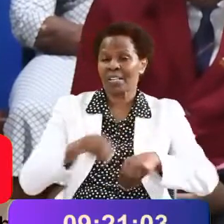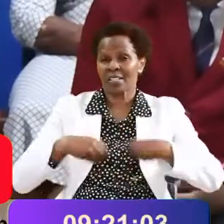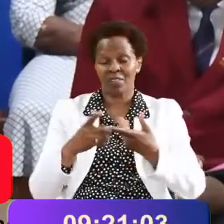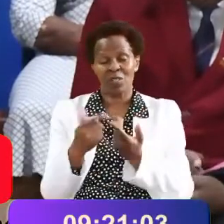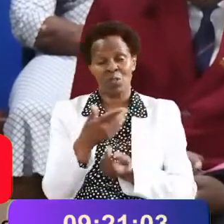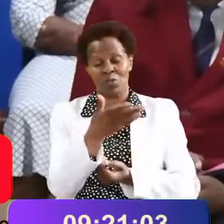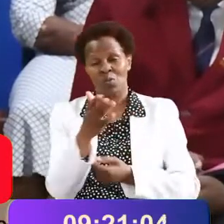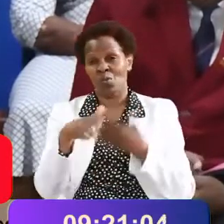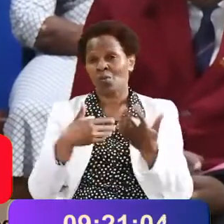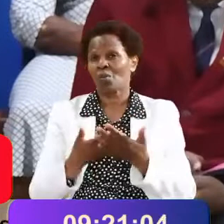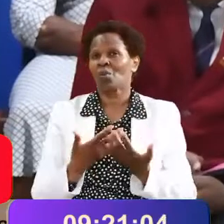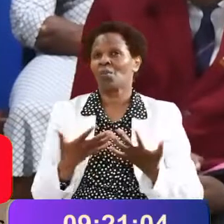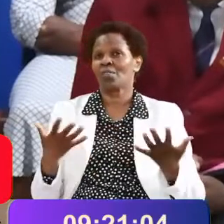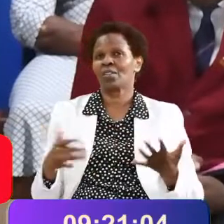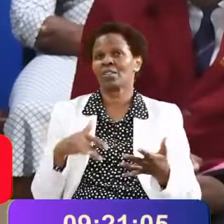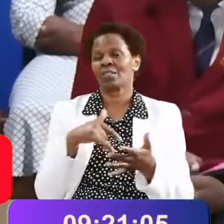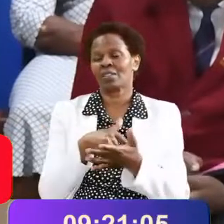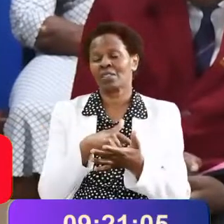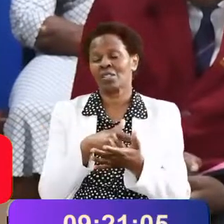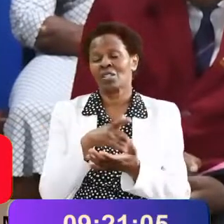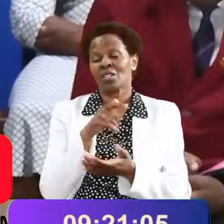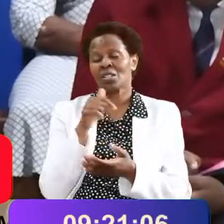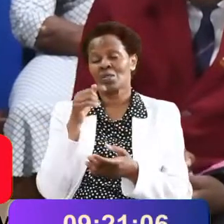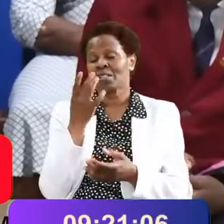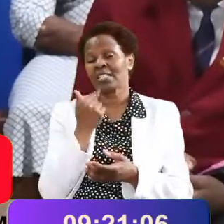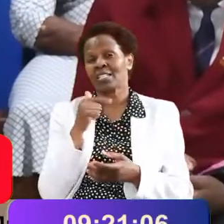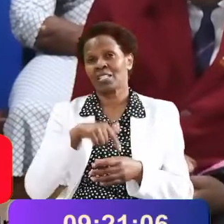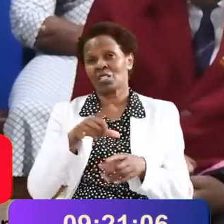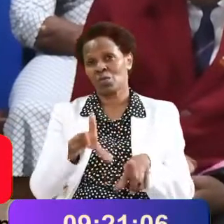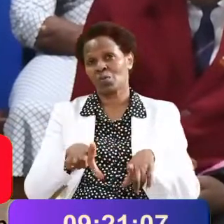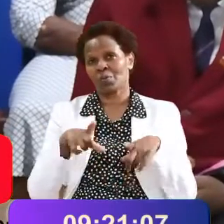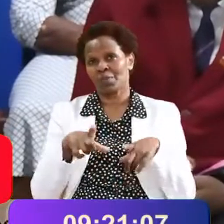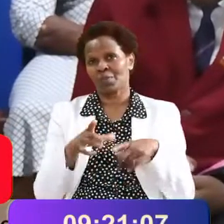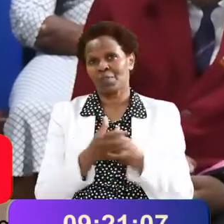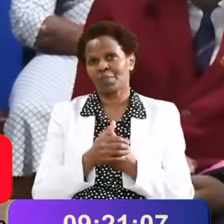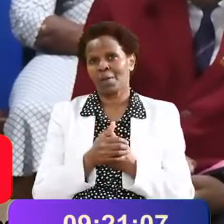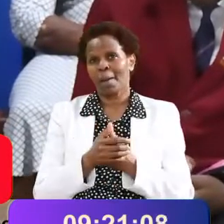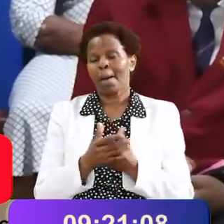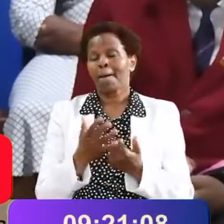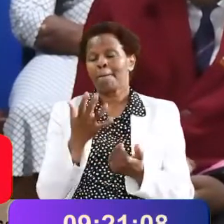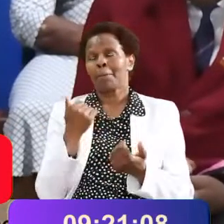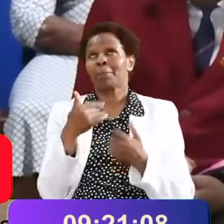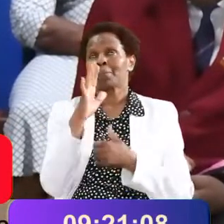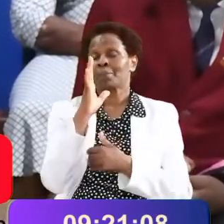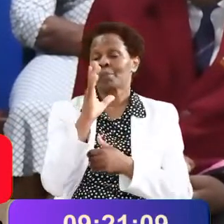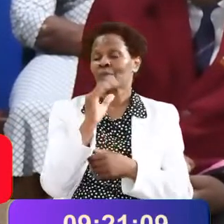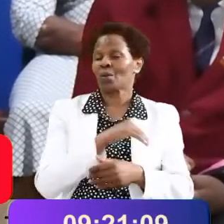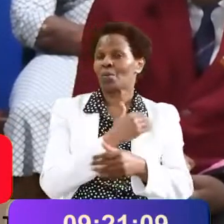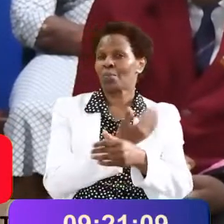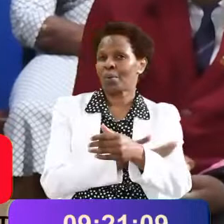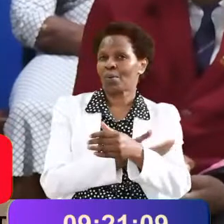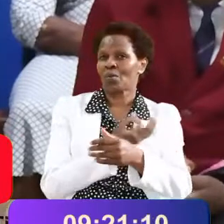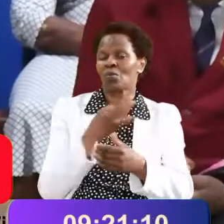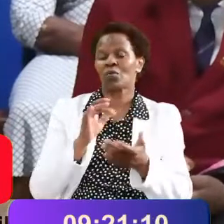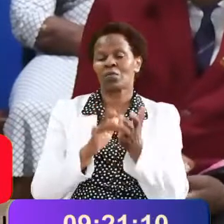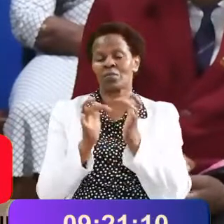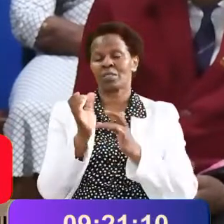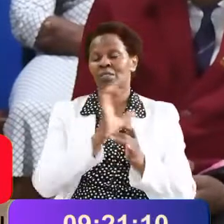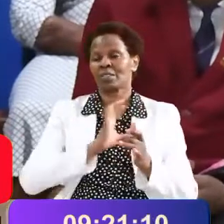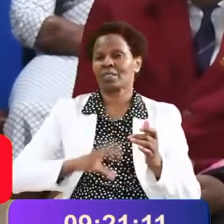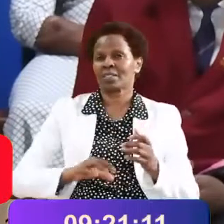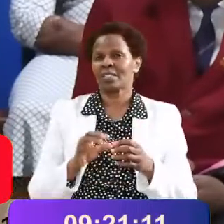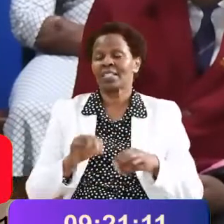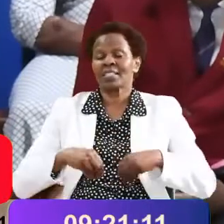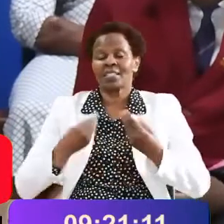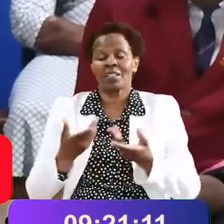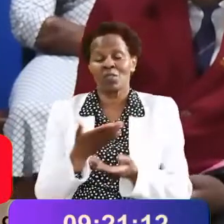things that pertain to life and godliness. So by the divine power of Jesus Christ, he has given to us all